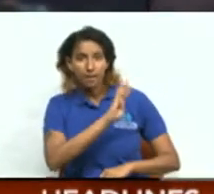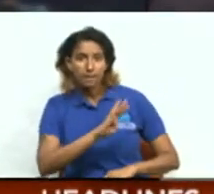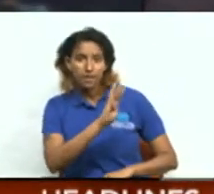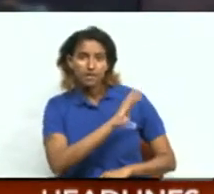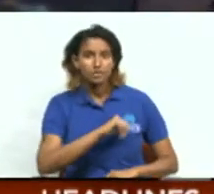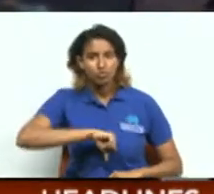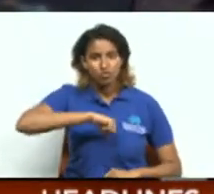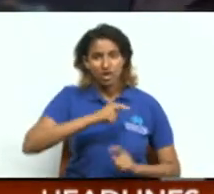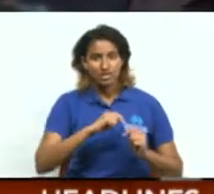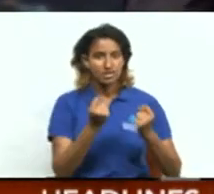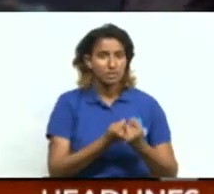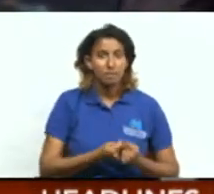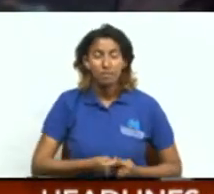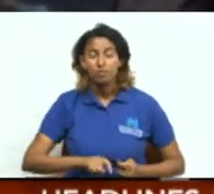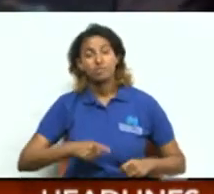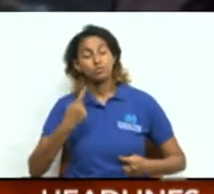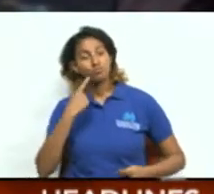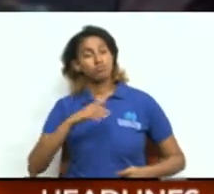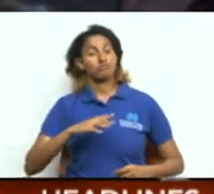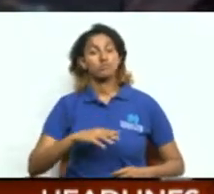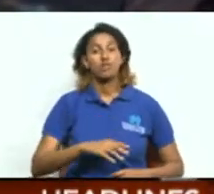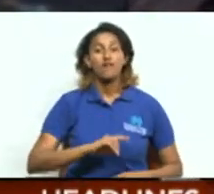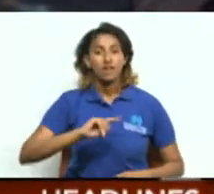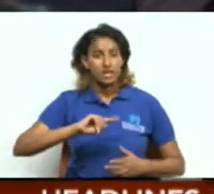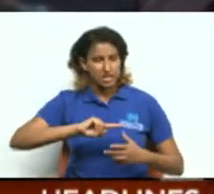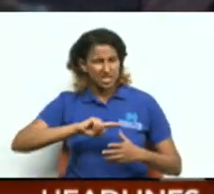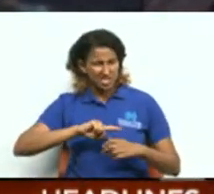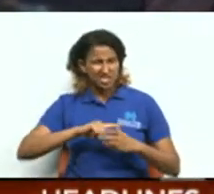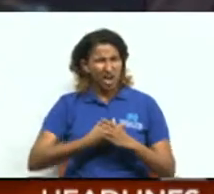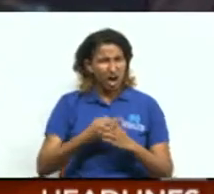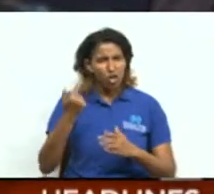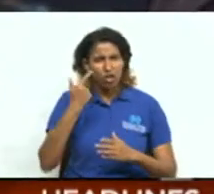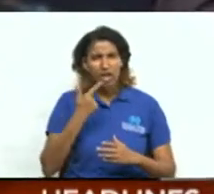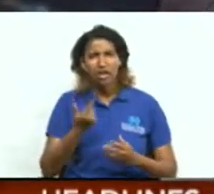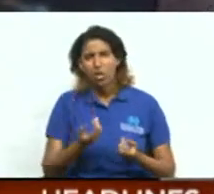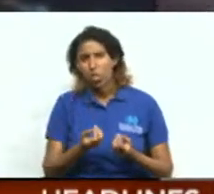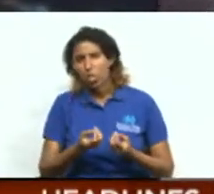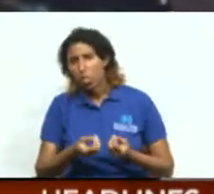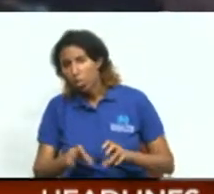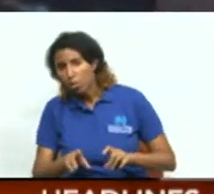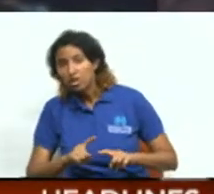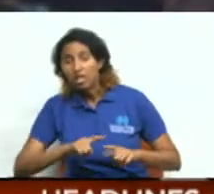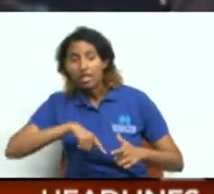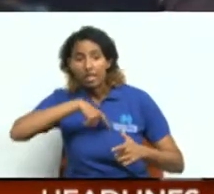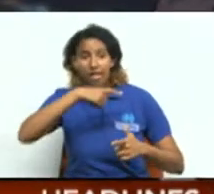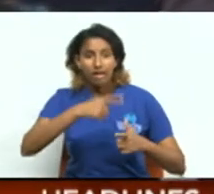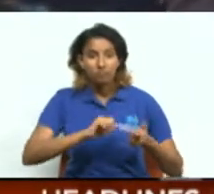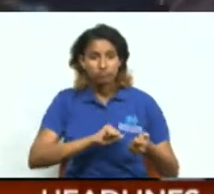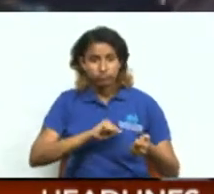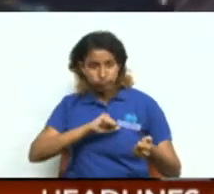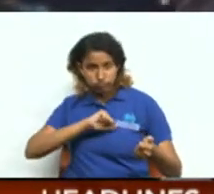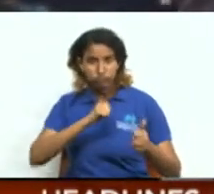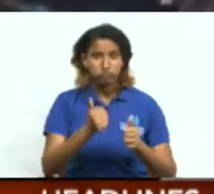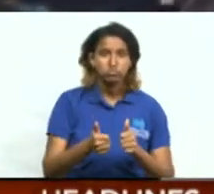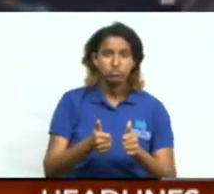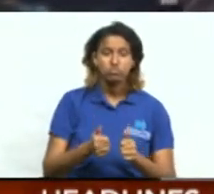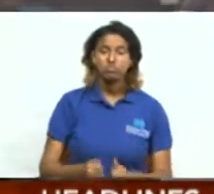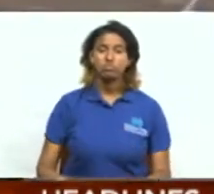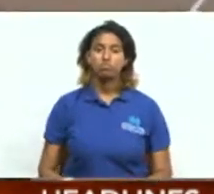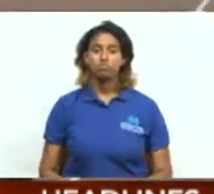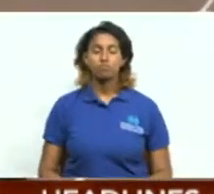home side first looked like crumbling early at the Queen's Park Oval before swinging the momentum back in its favour.